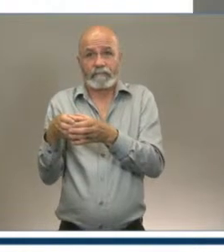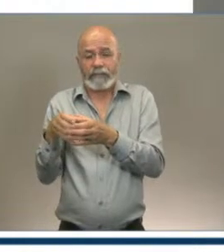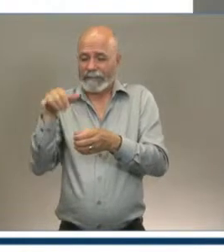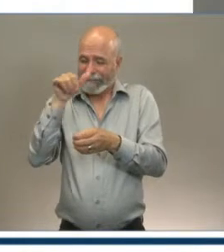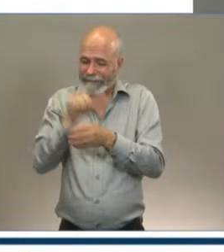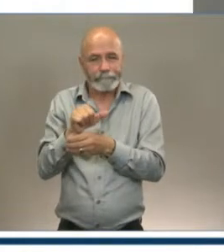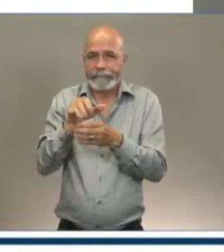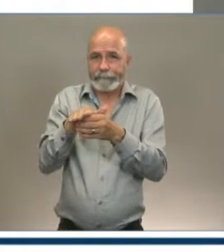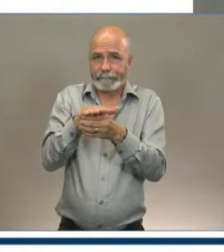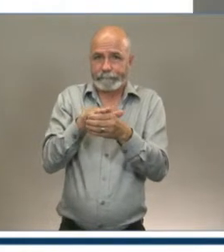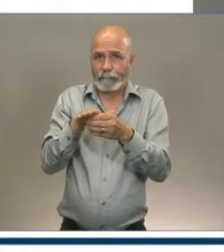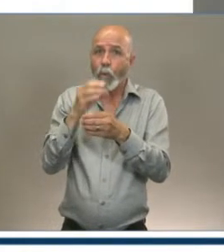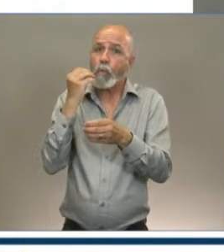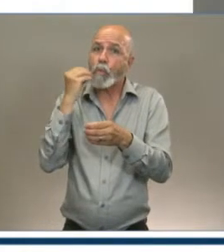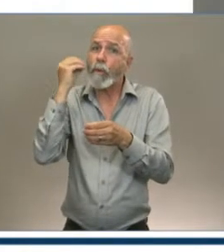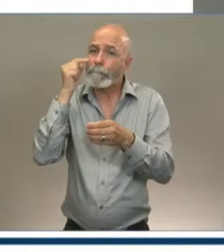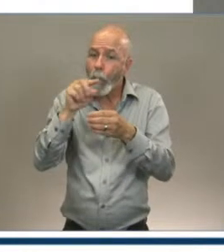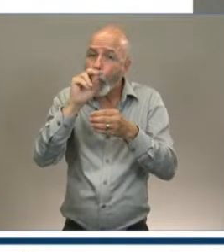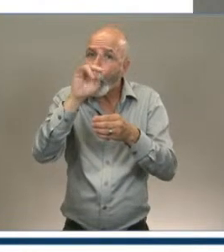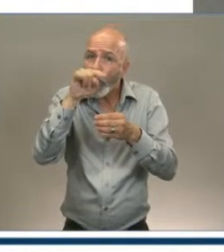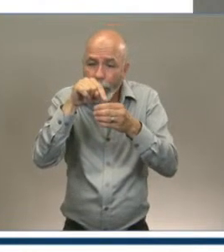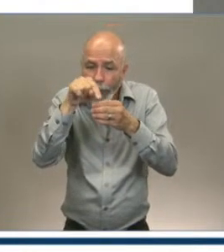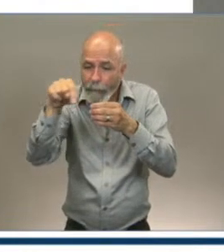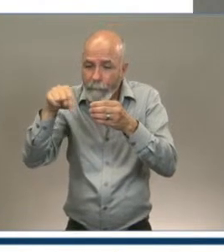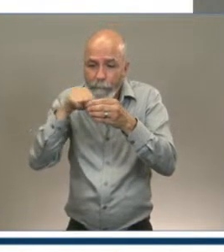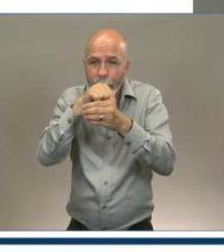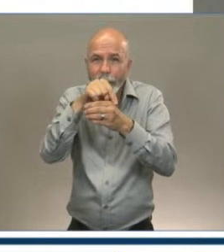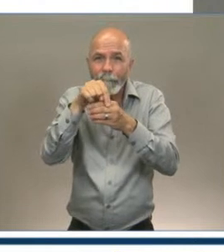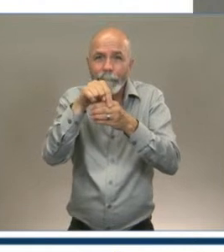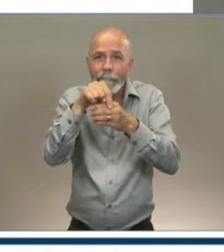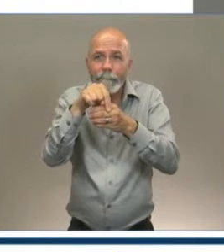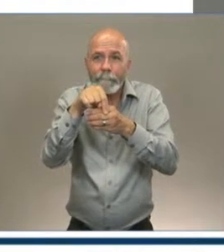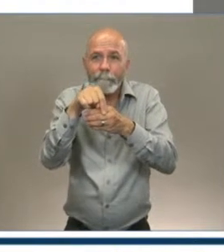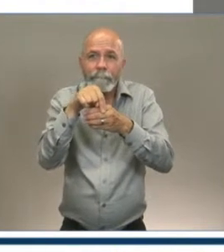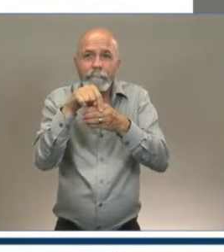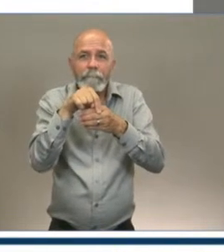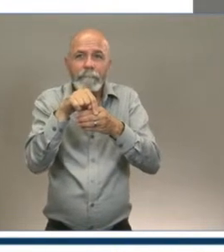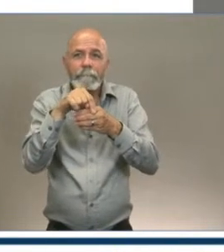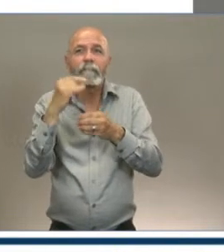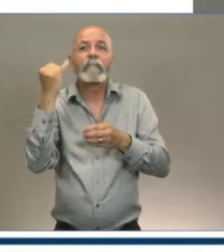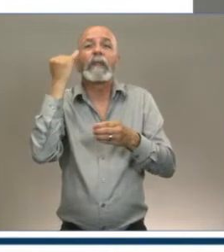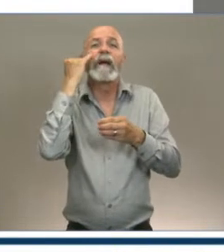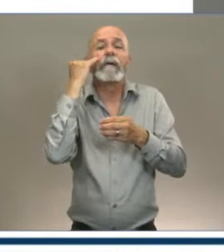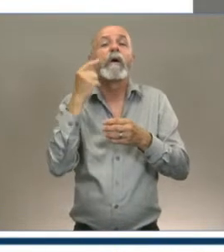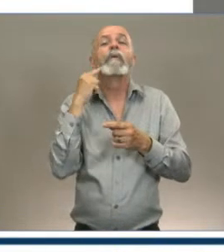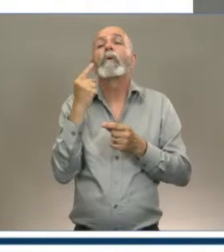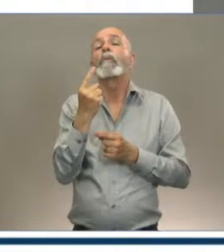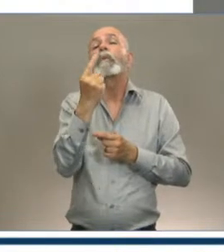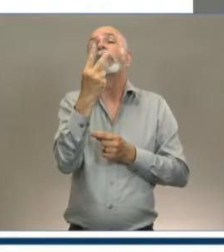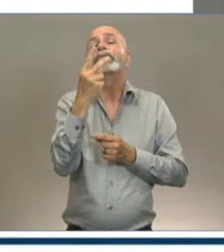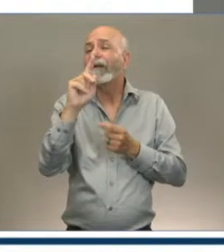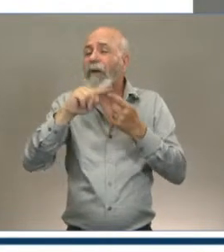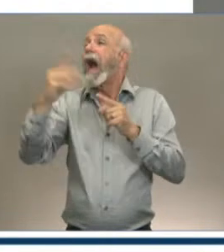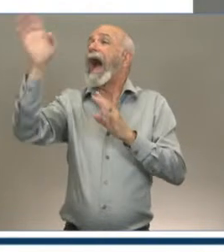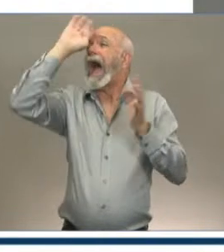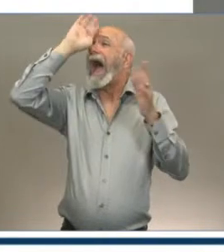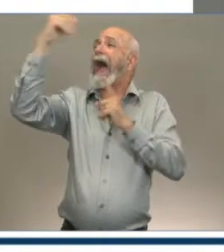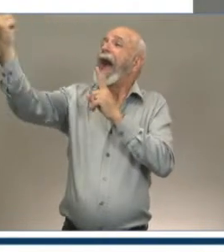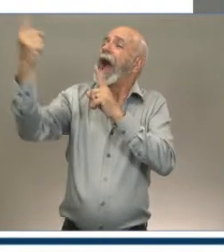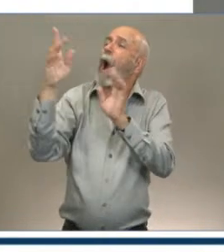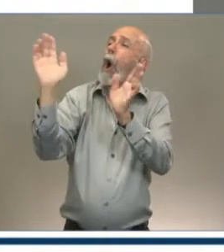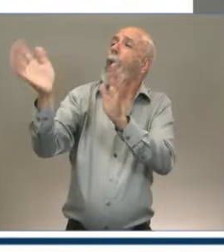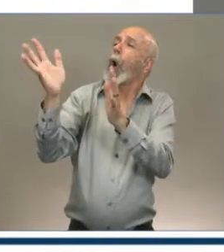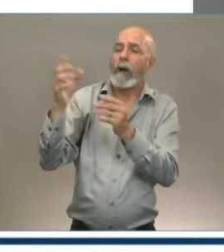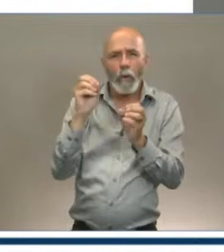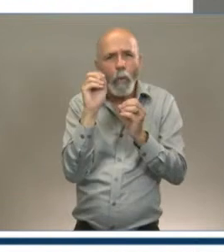physical distancing, you can meet one or two other friends. And we have been hearing lots of questions about going camping